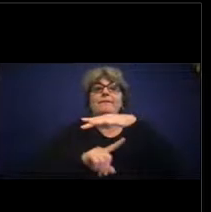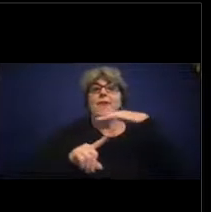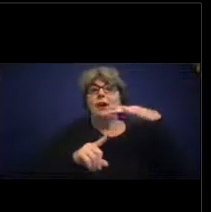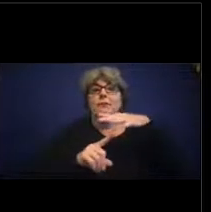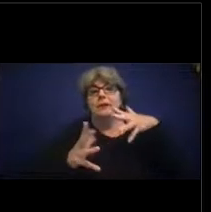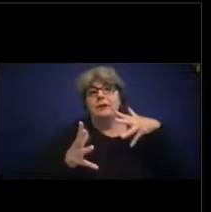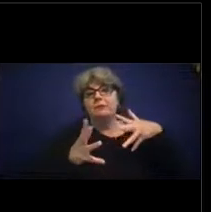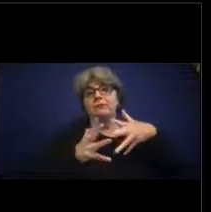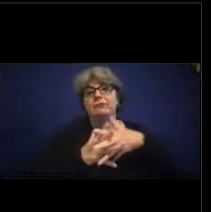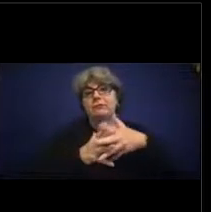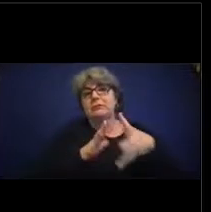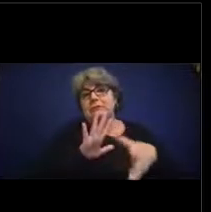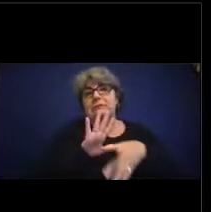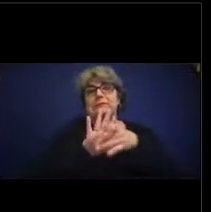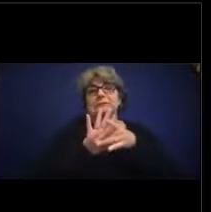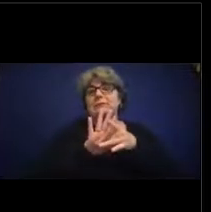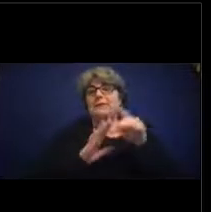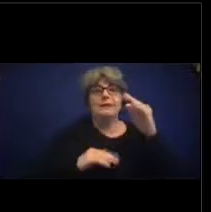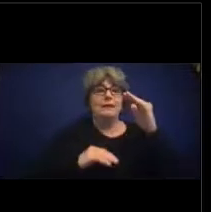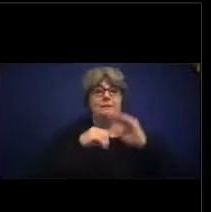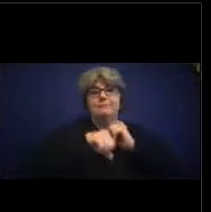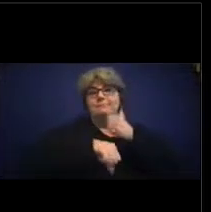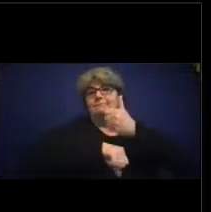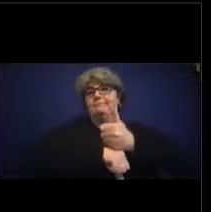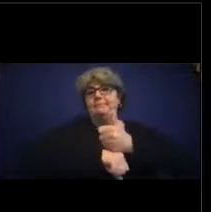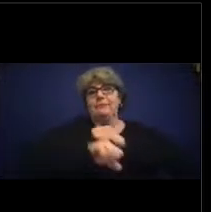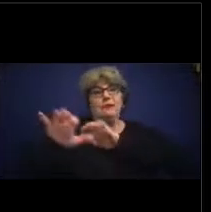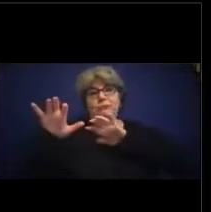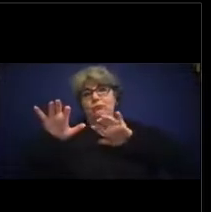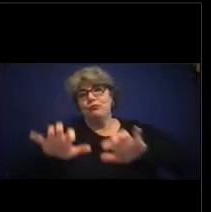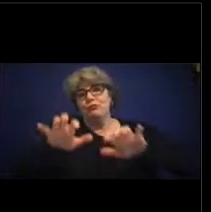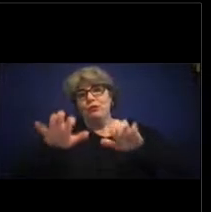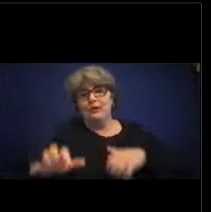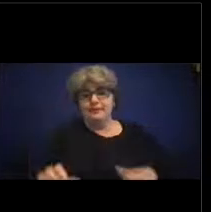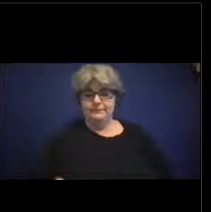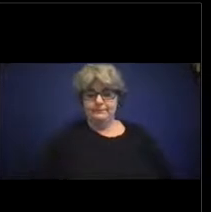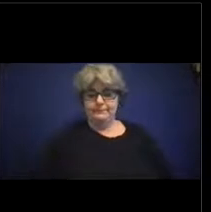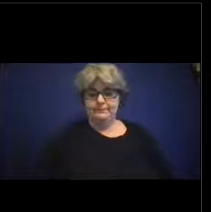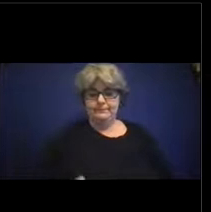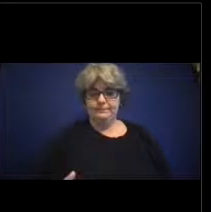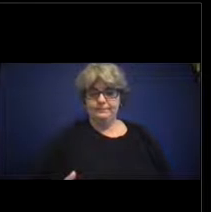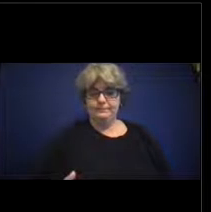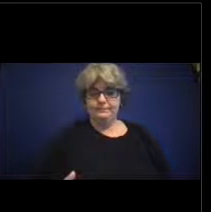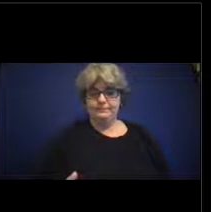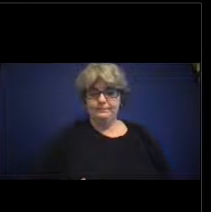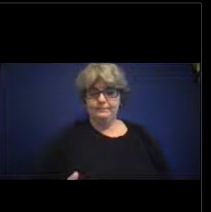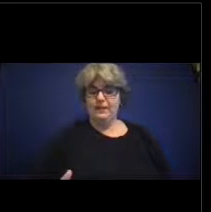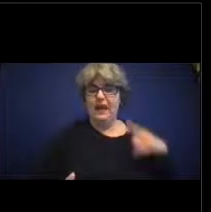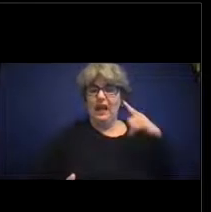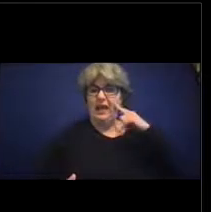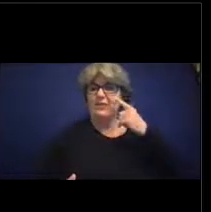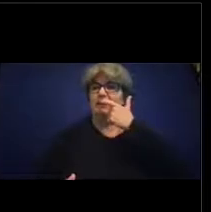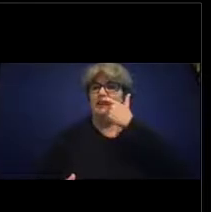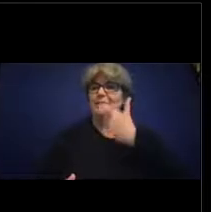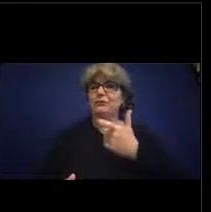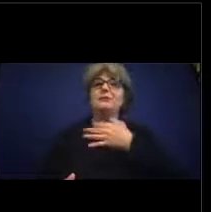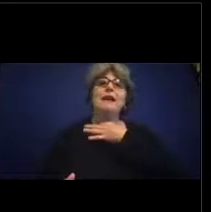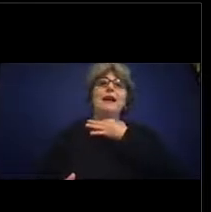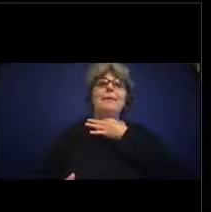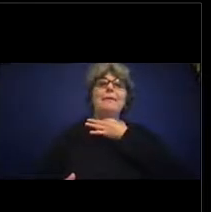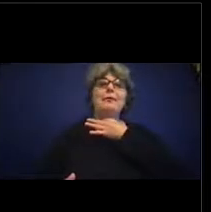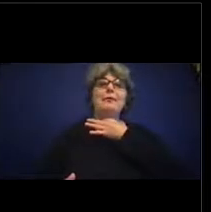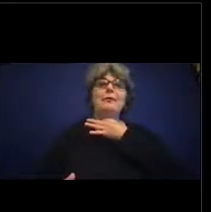to handle that. They're not built to withstand that kind of rain. So that's kind of one thing I've seen that was kind of interesting. So I'm curious, Kayla, if we got